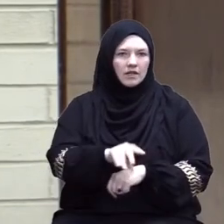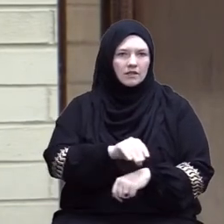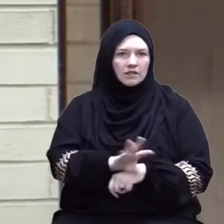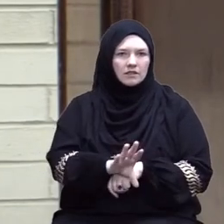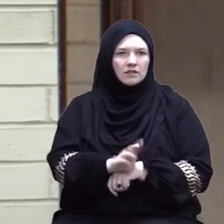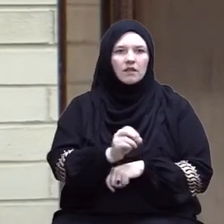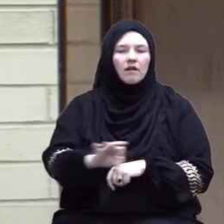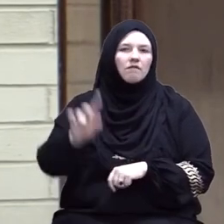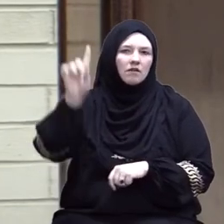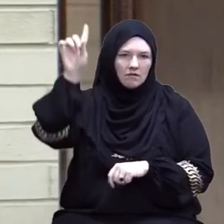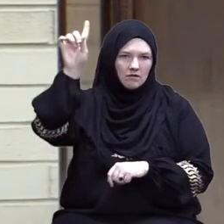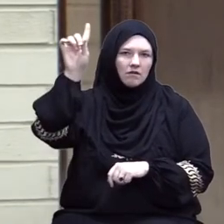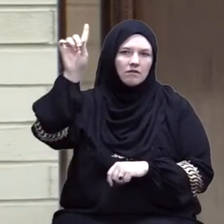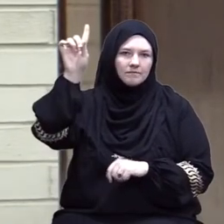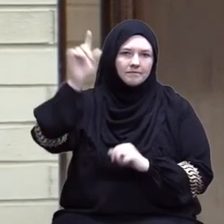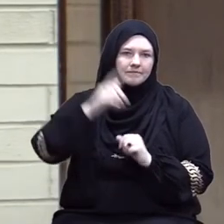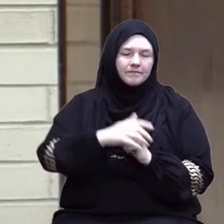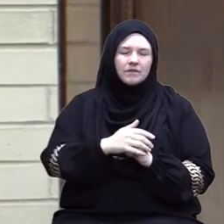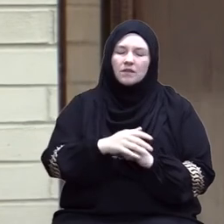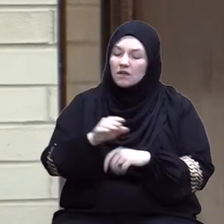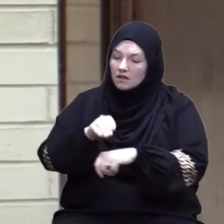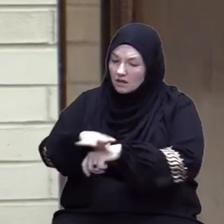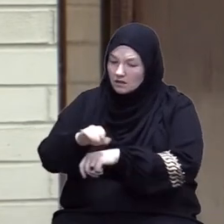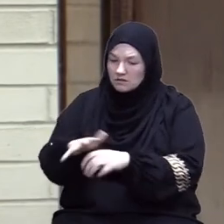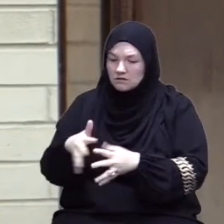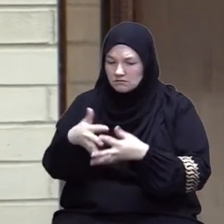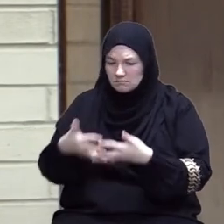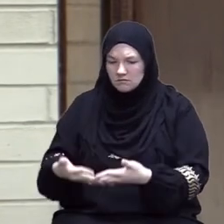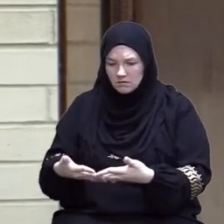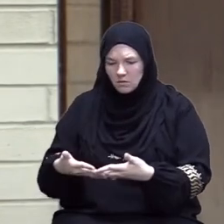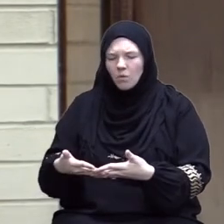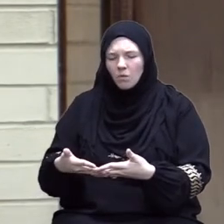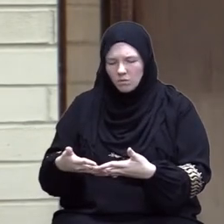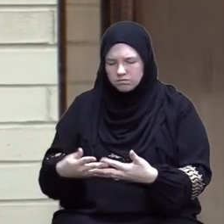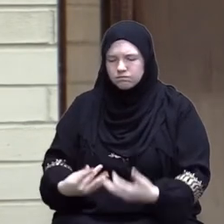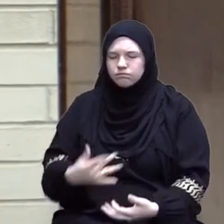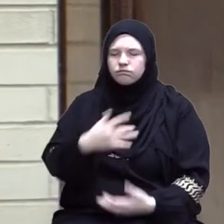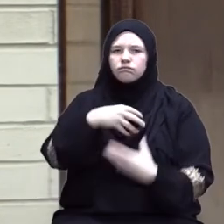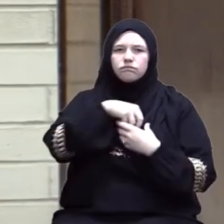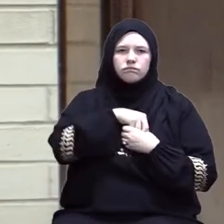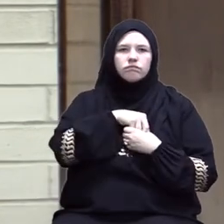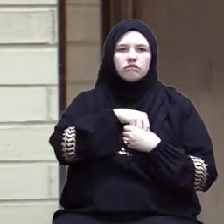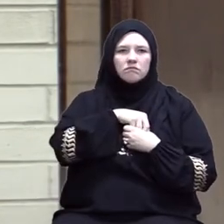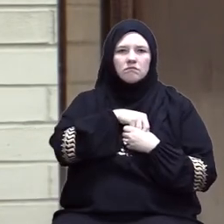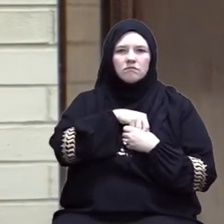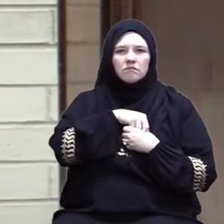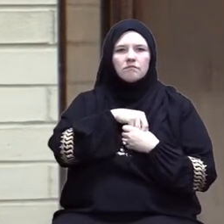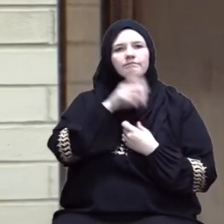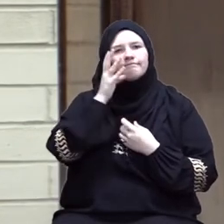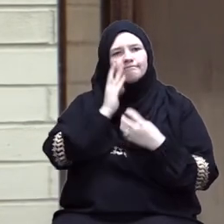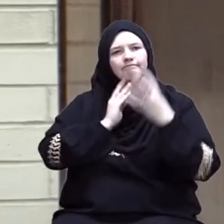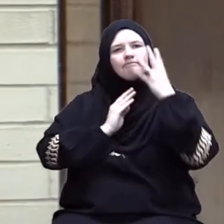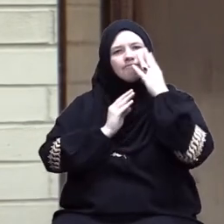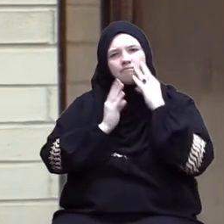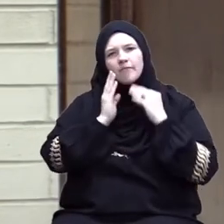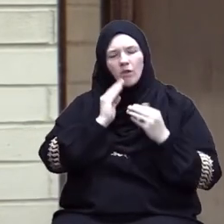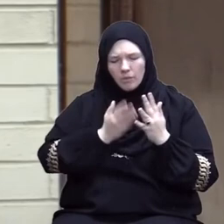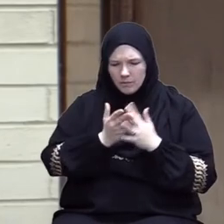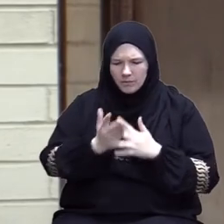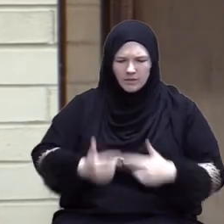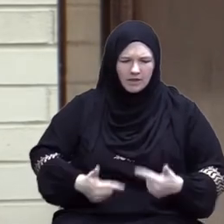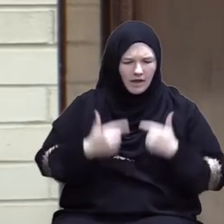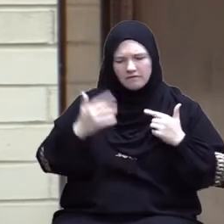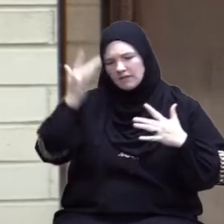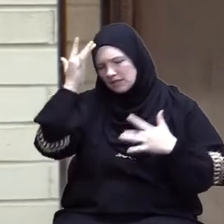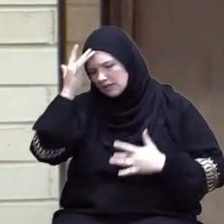of Allah subhanahu wa ta'ala. The guidance of Allah carries them through and helps them through difficult situations,